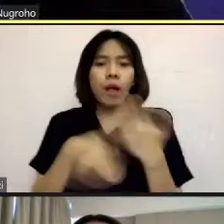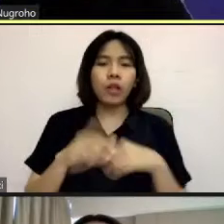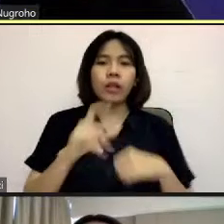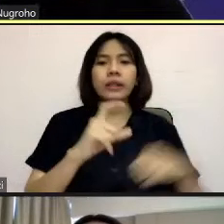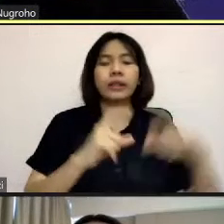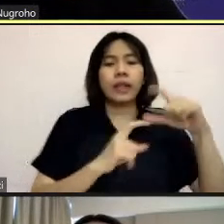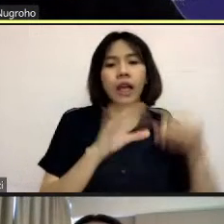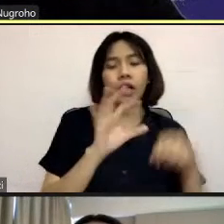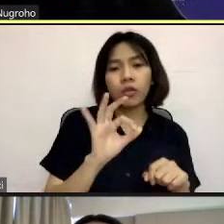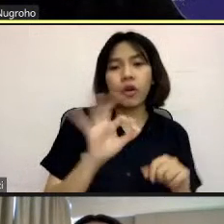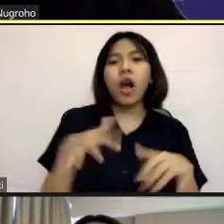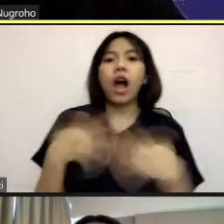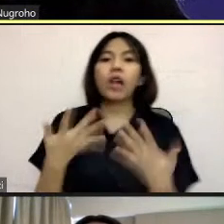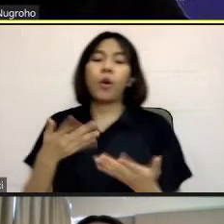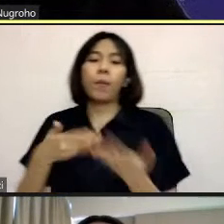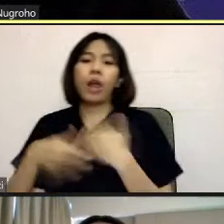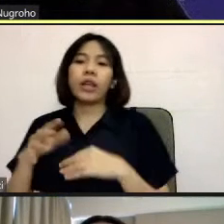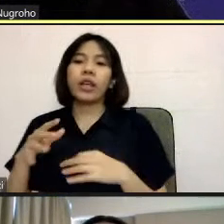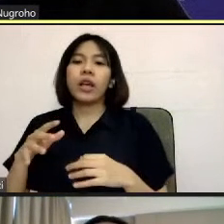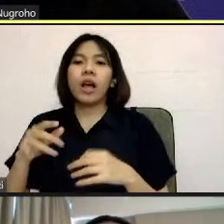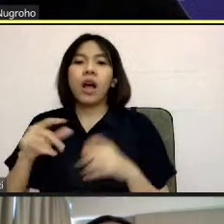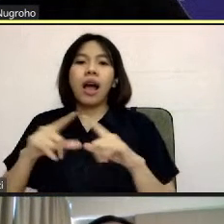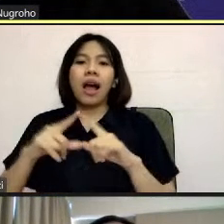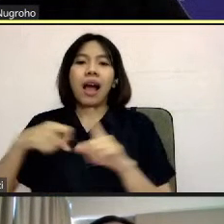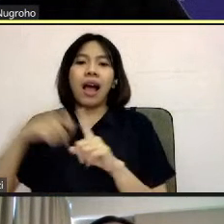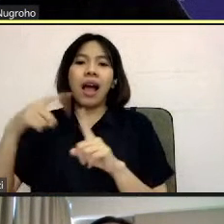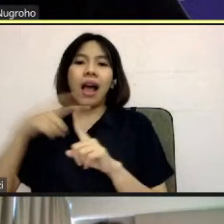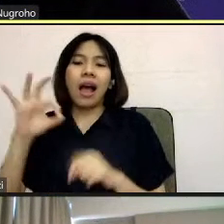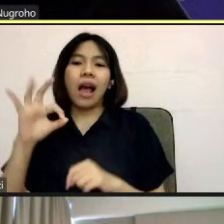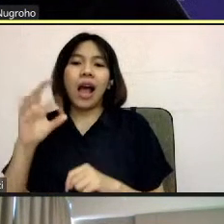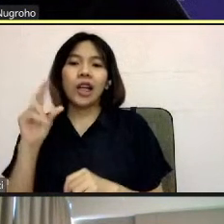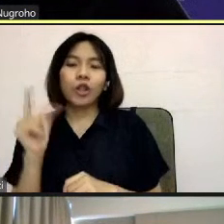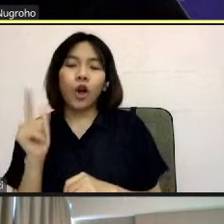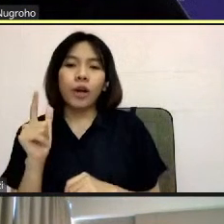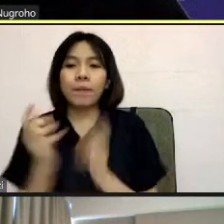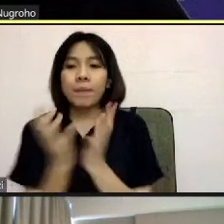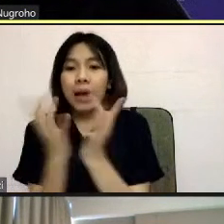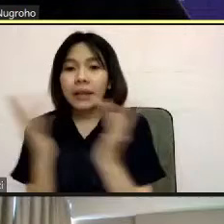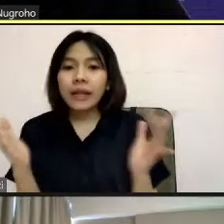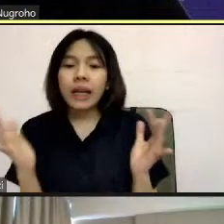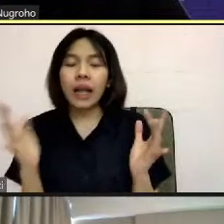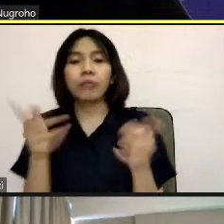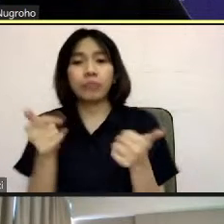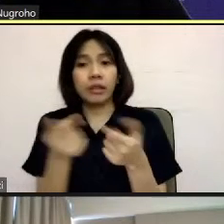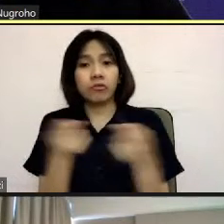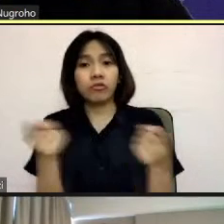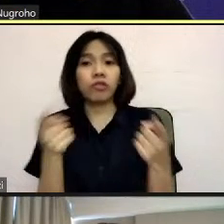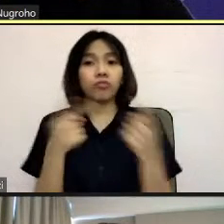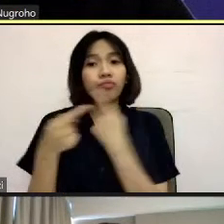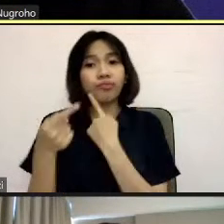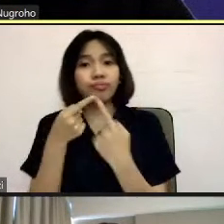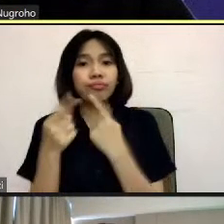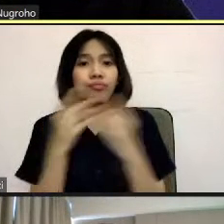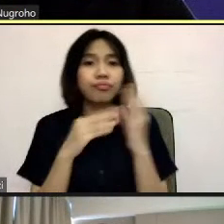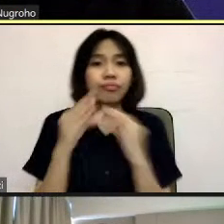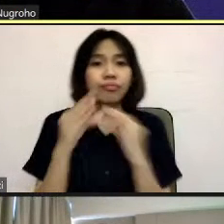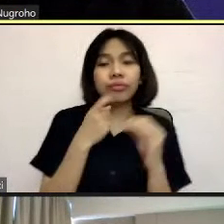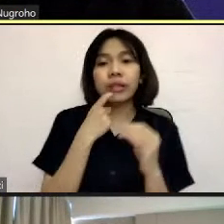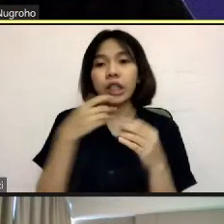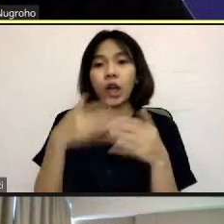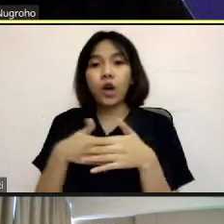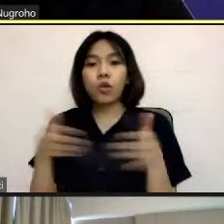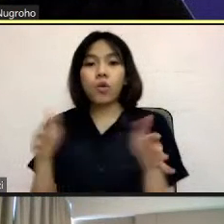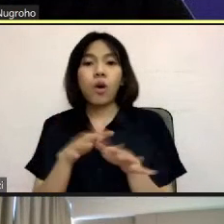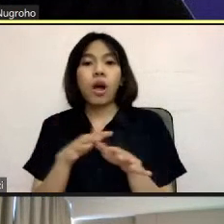society actors can network in order to enter into a dialogue about the issues on civic space with the